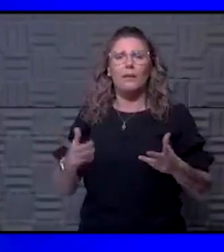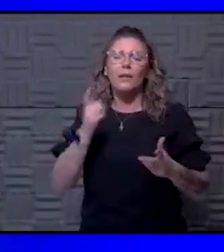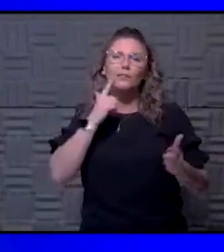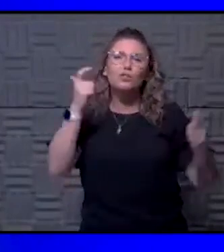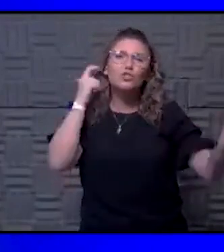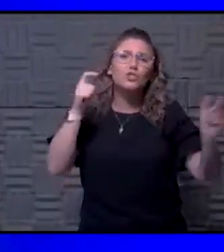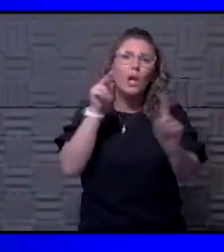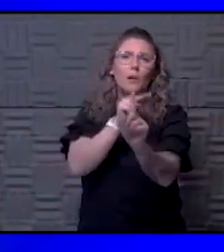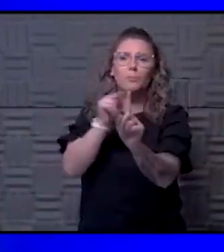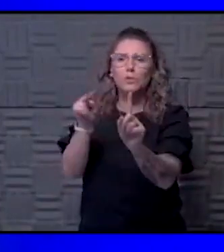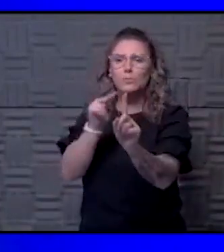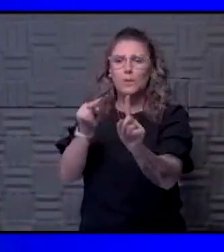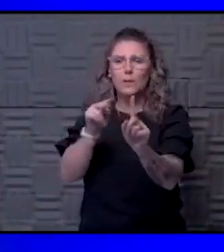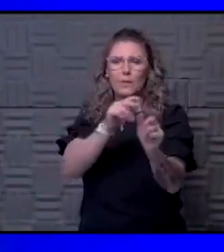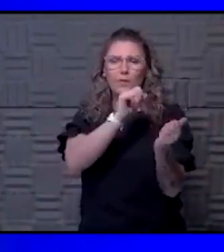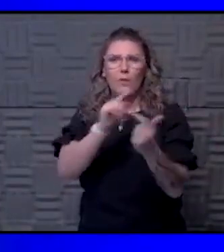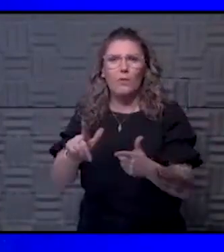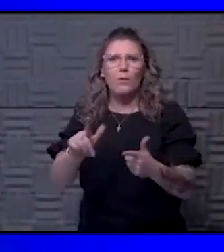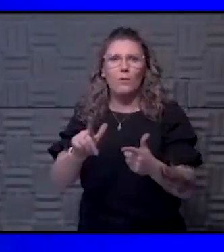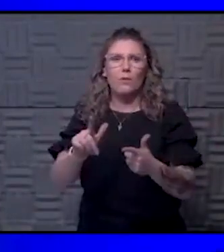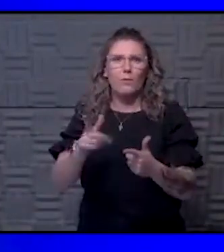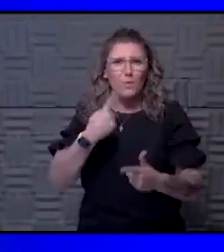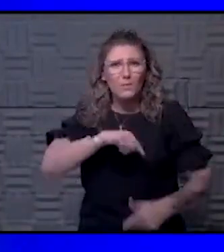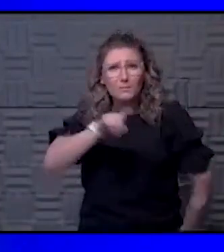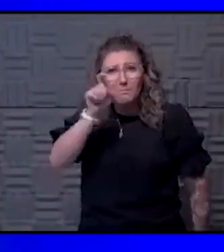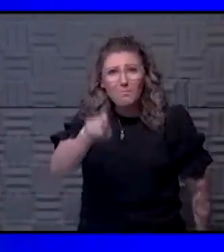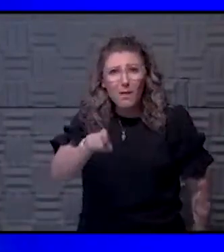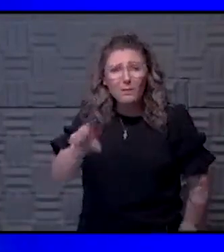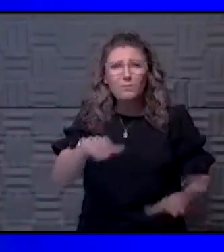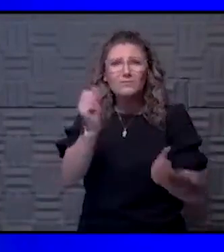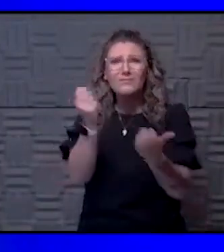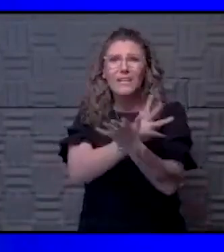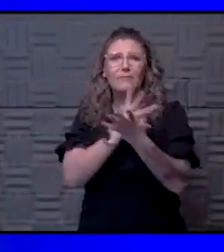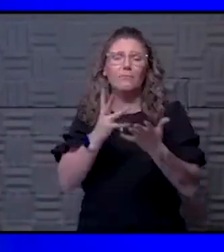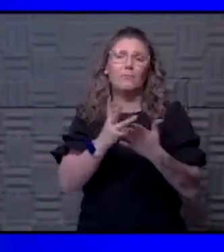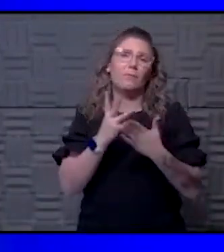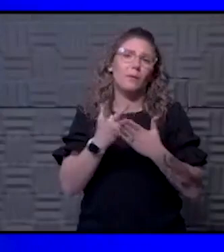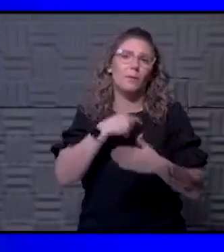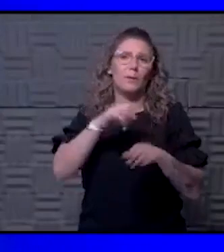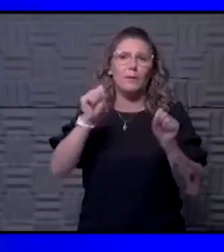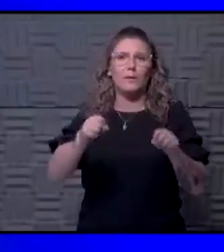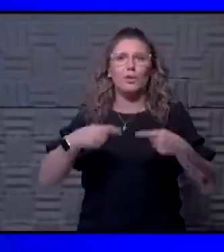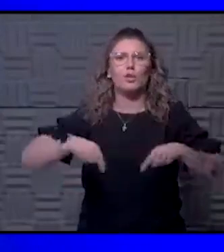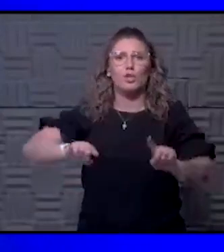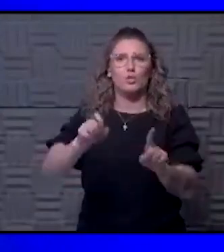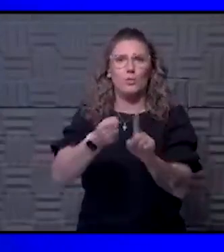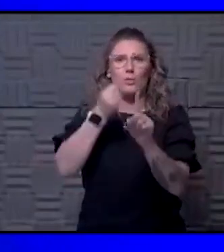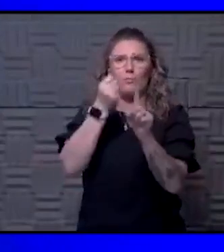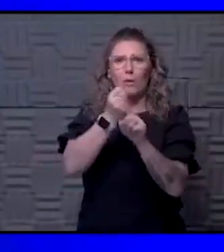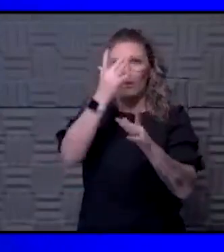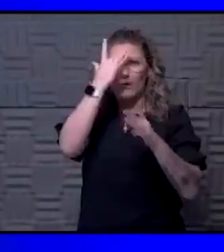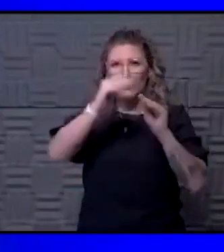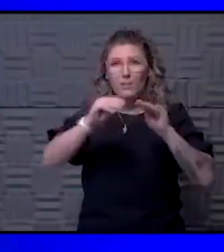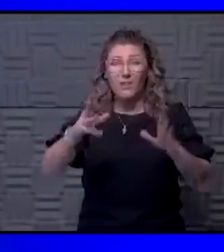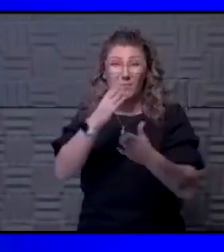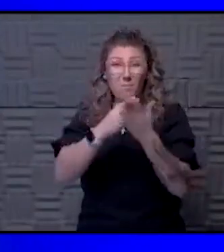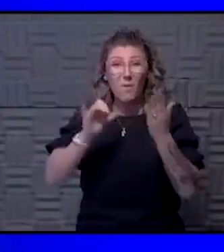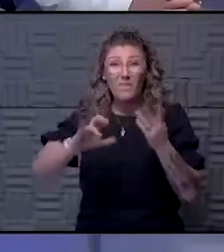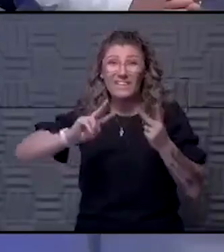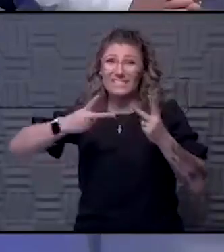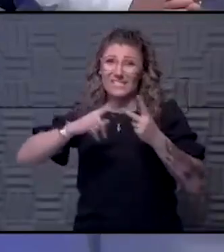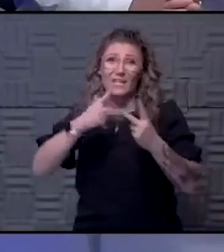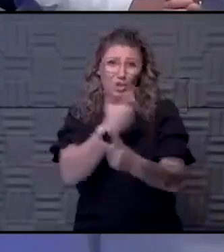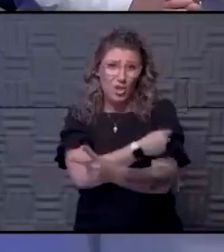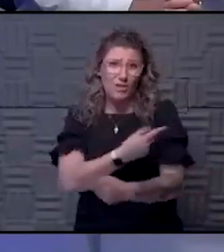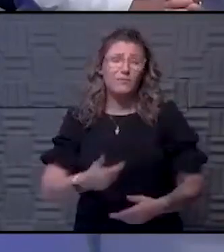perspective, that we all need to be doing everything that we can to help end this pandemic. And part of that is getting that second shot. And